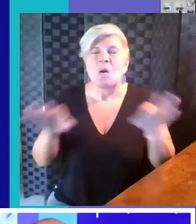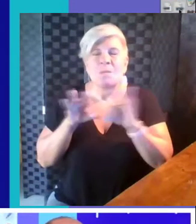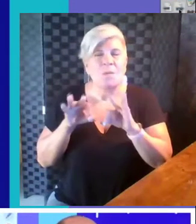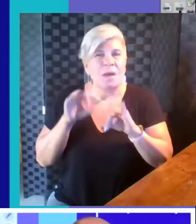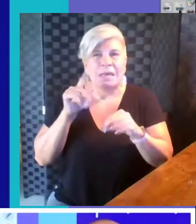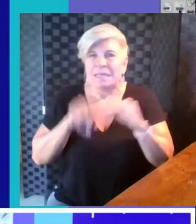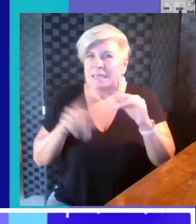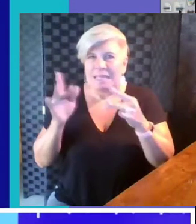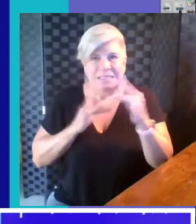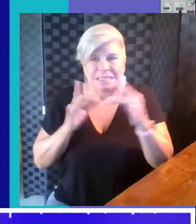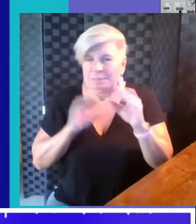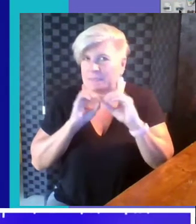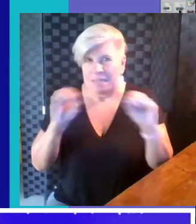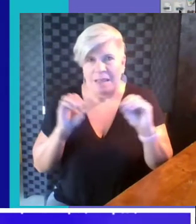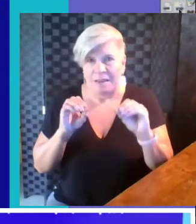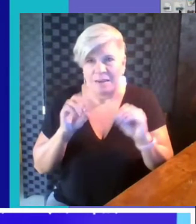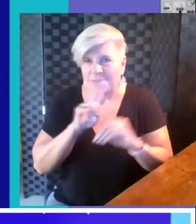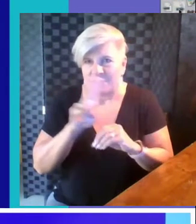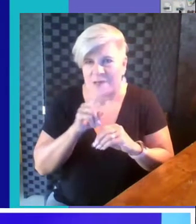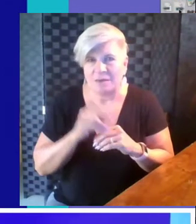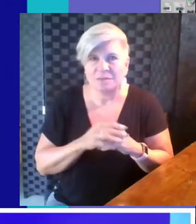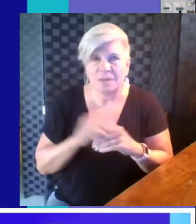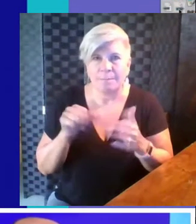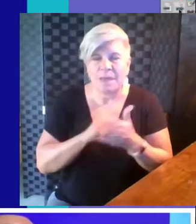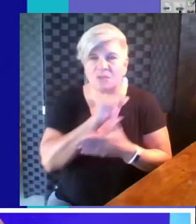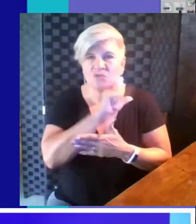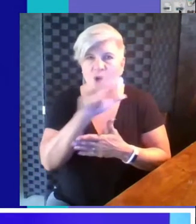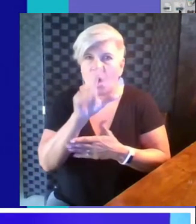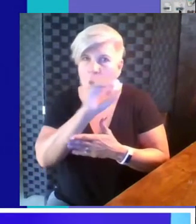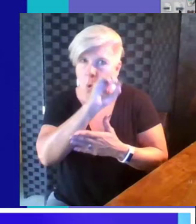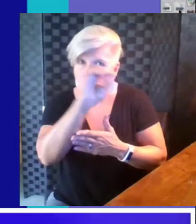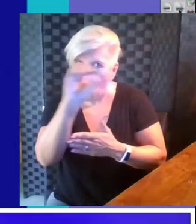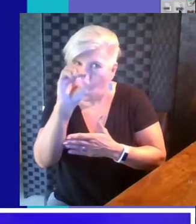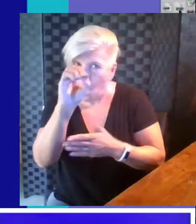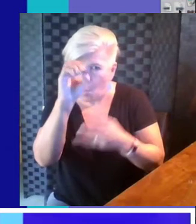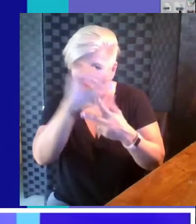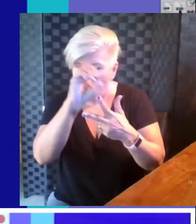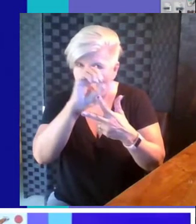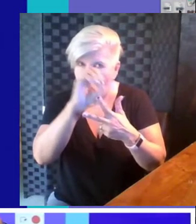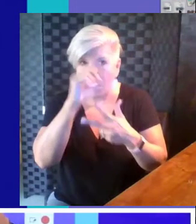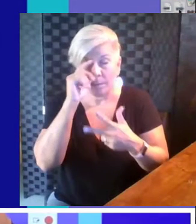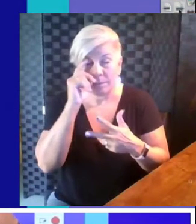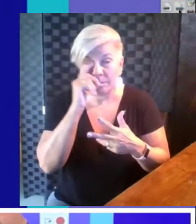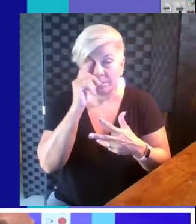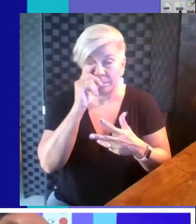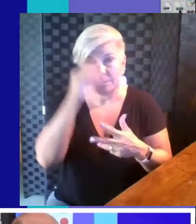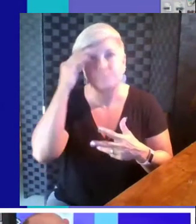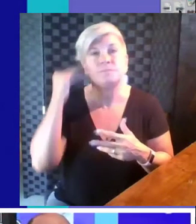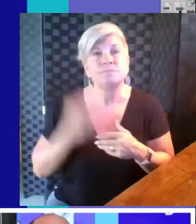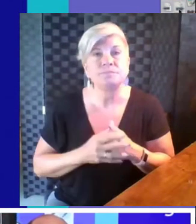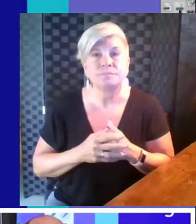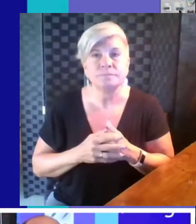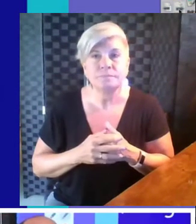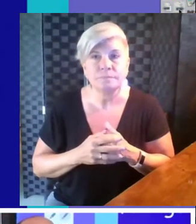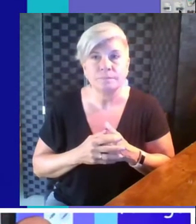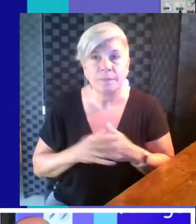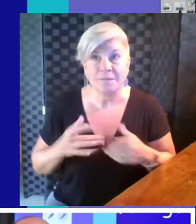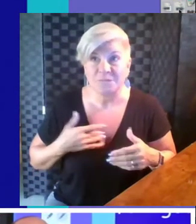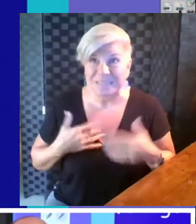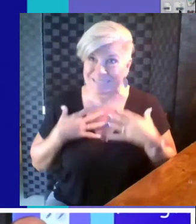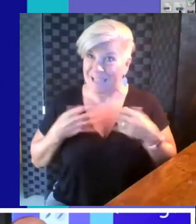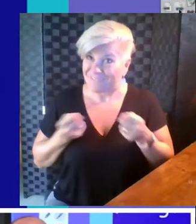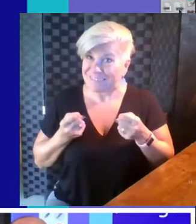skip any of these vowels. We're going to go to a page with all short O words. Are you feeling